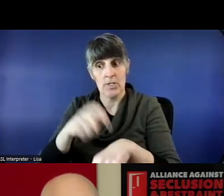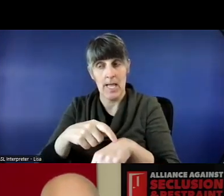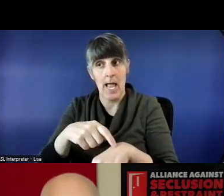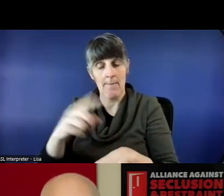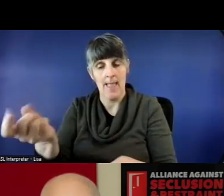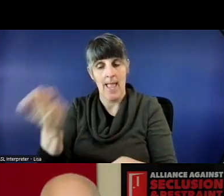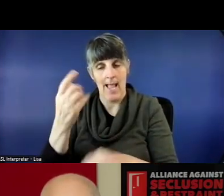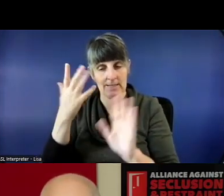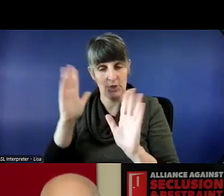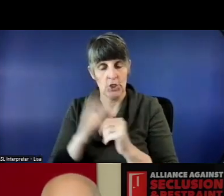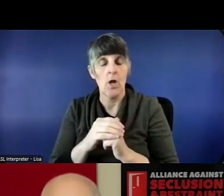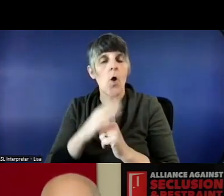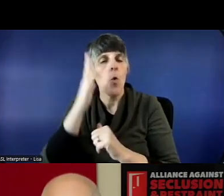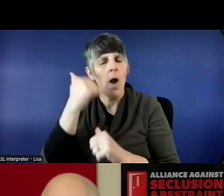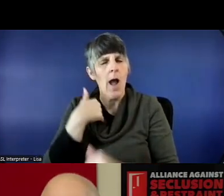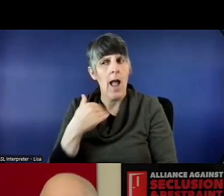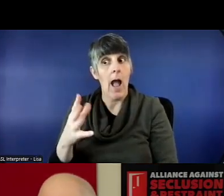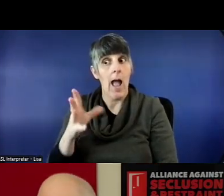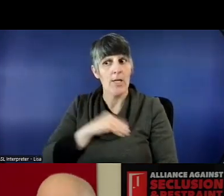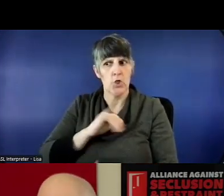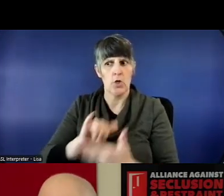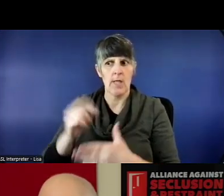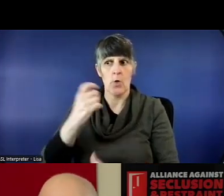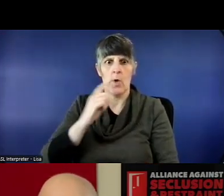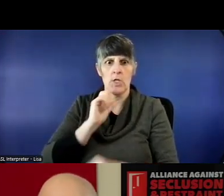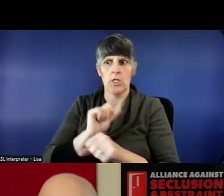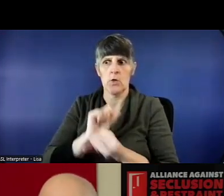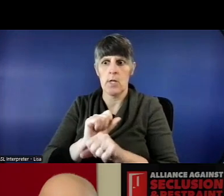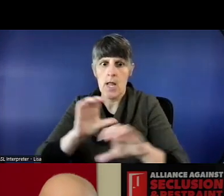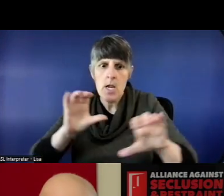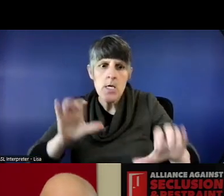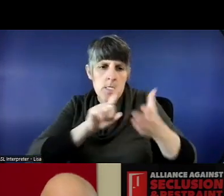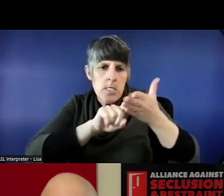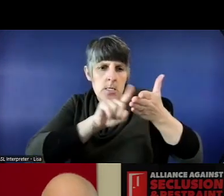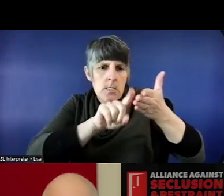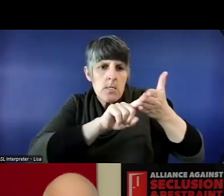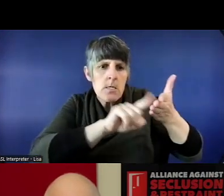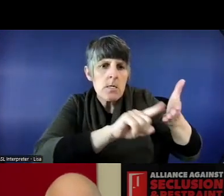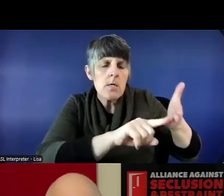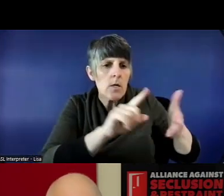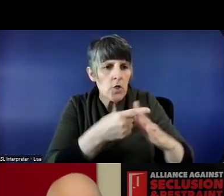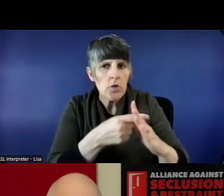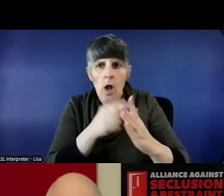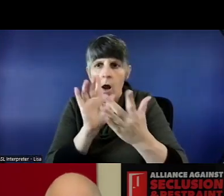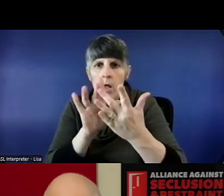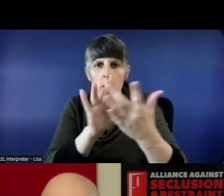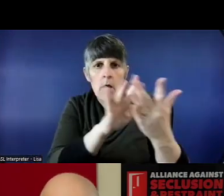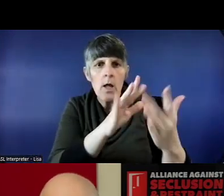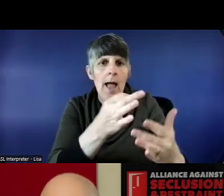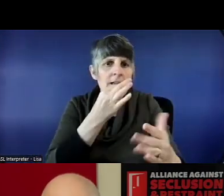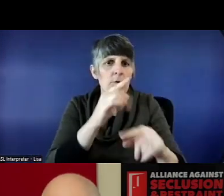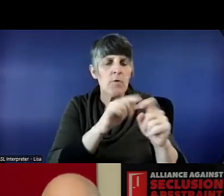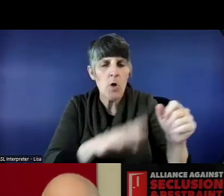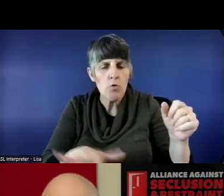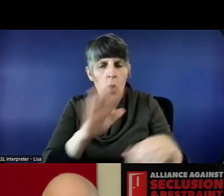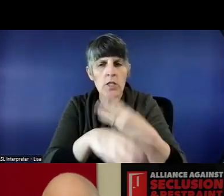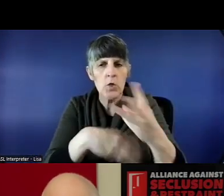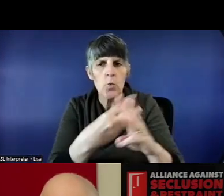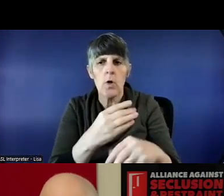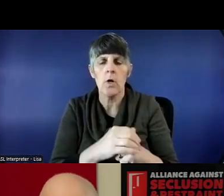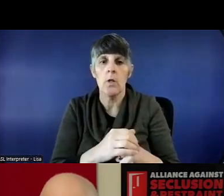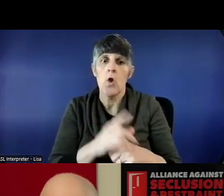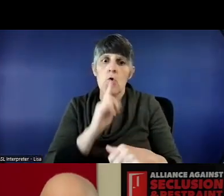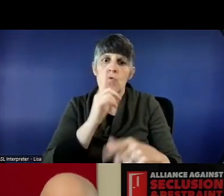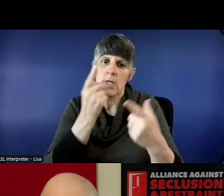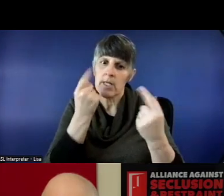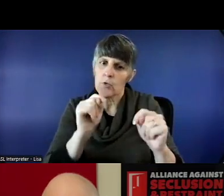question. Because I took that question seriously and went back and did a tremendous amount of research, began reaching out to experts from across the world, really